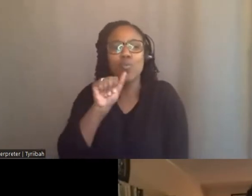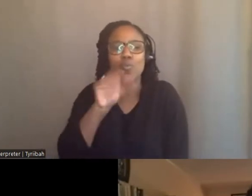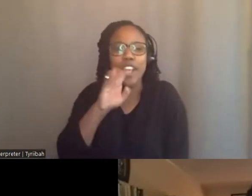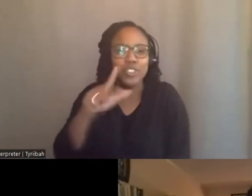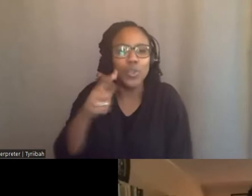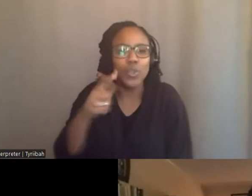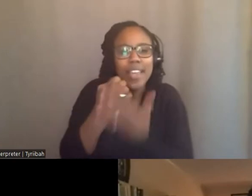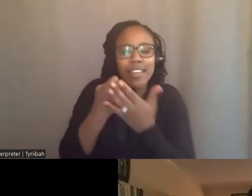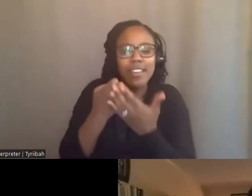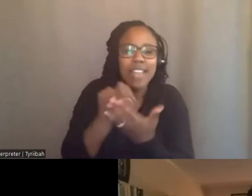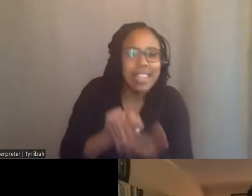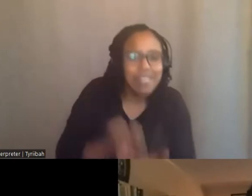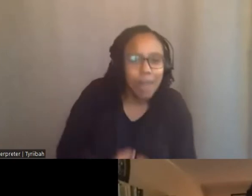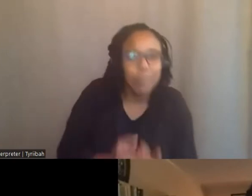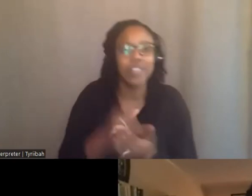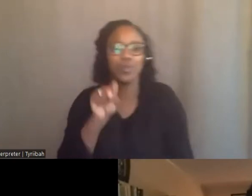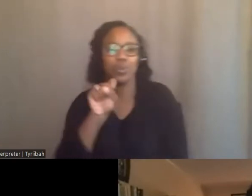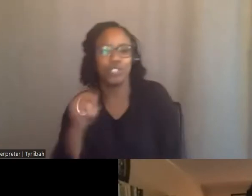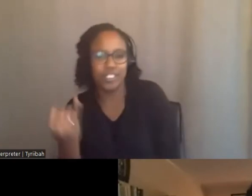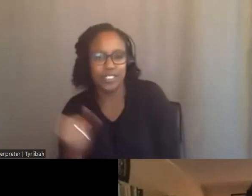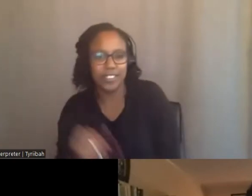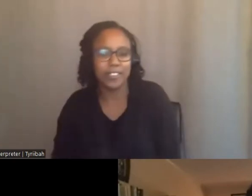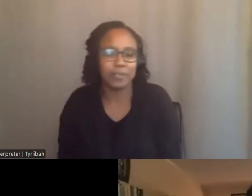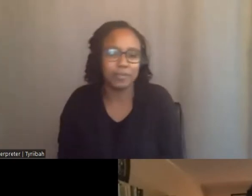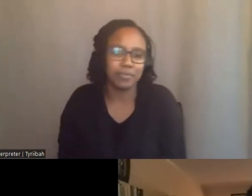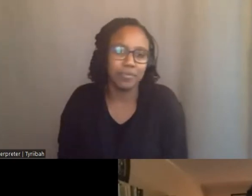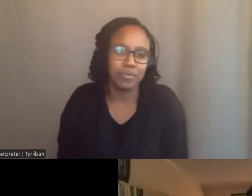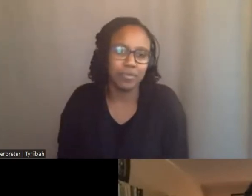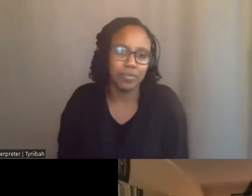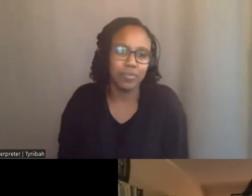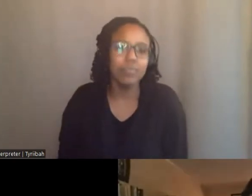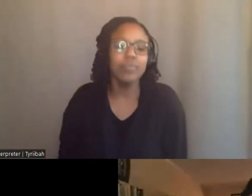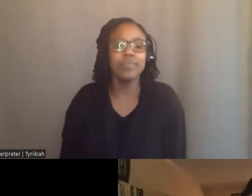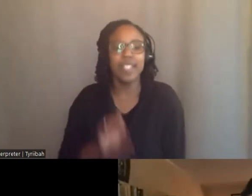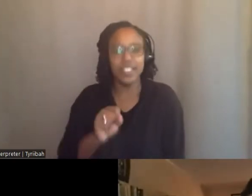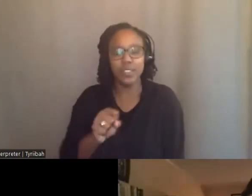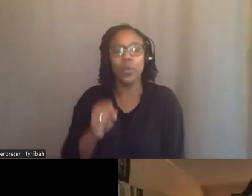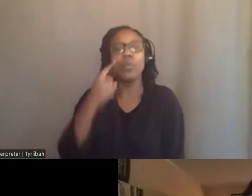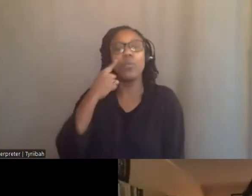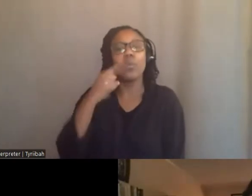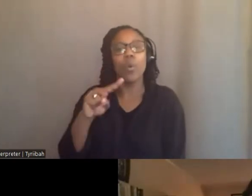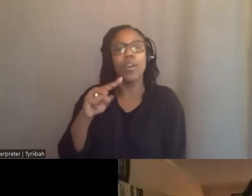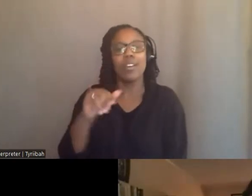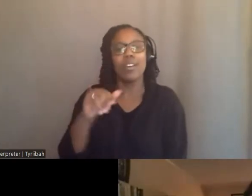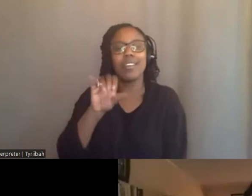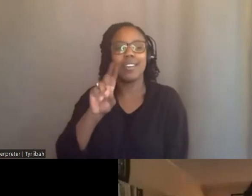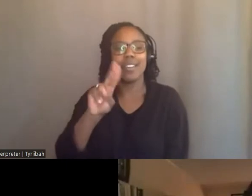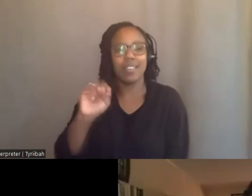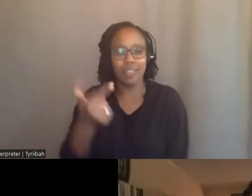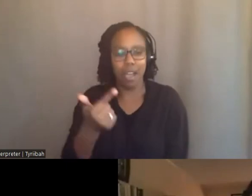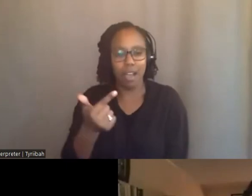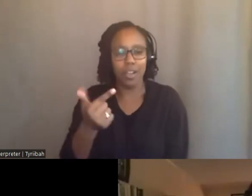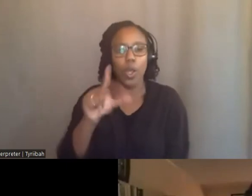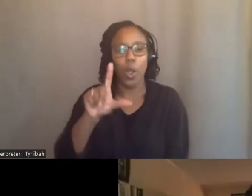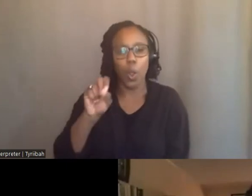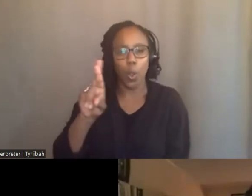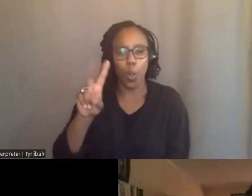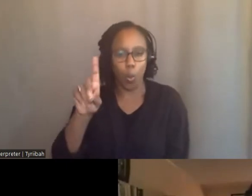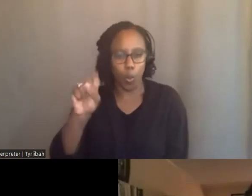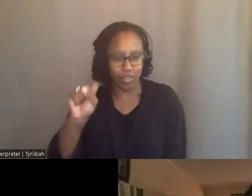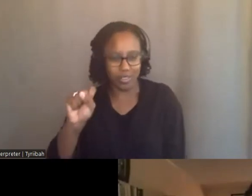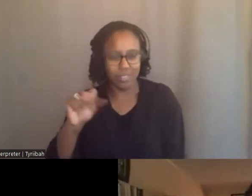All right. So the scale and influence of the Young Lords. The Young Lords